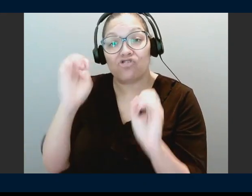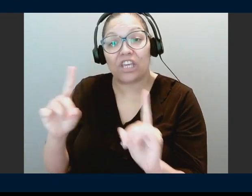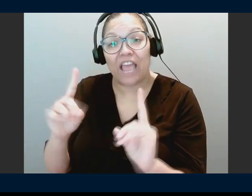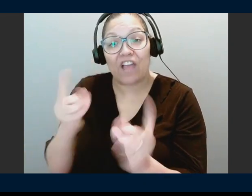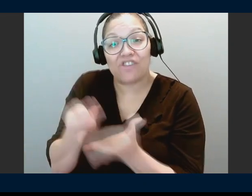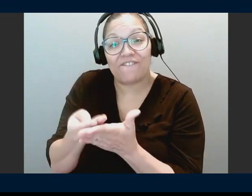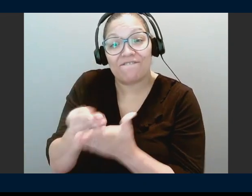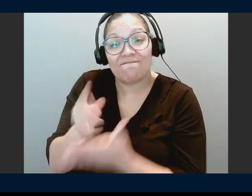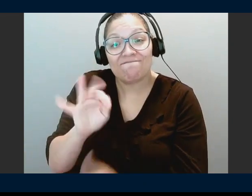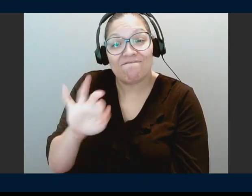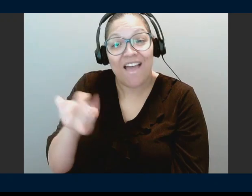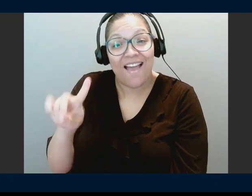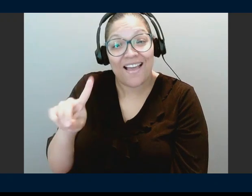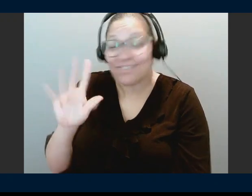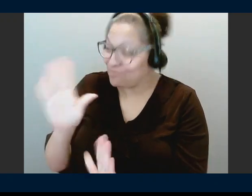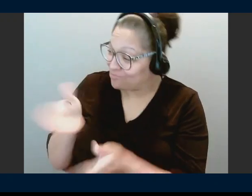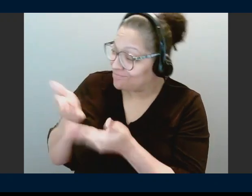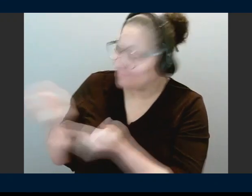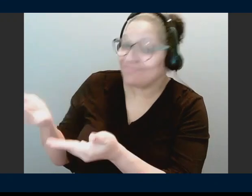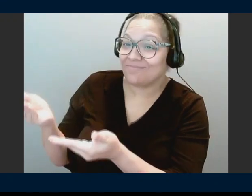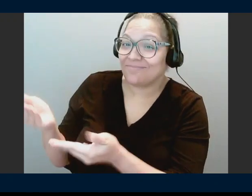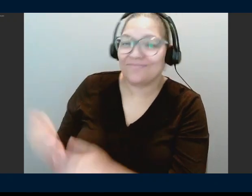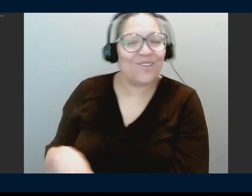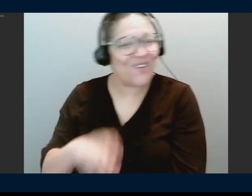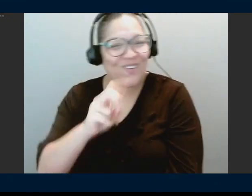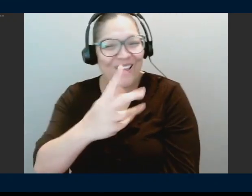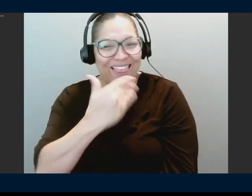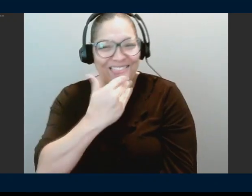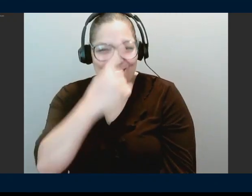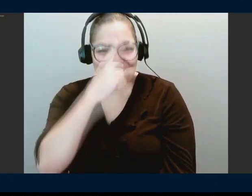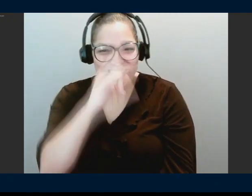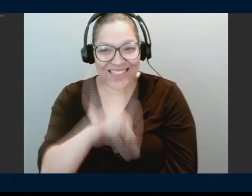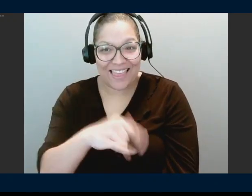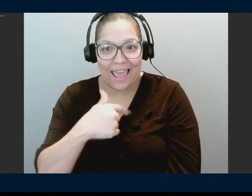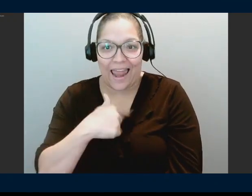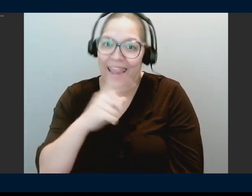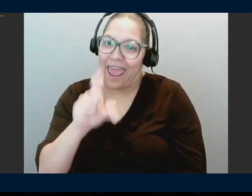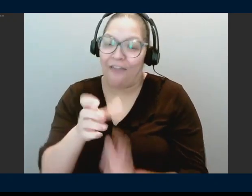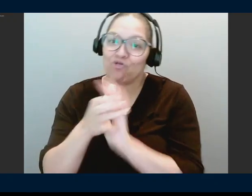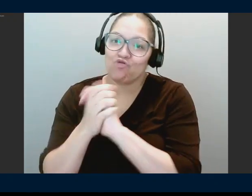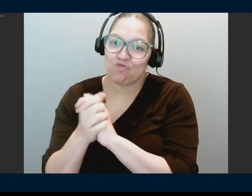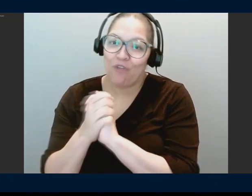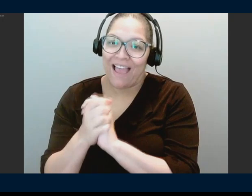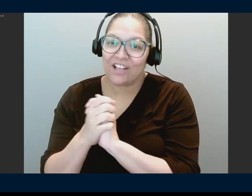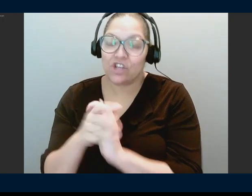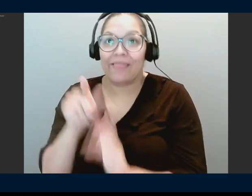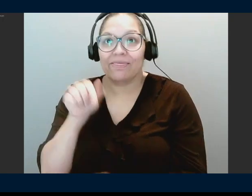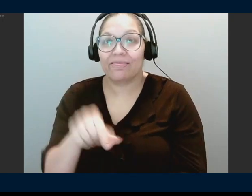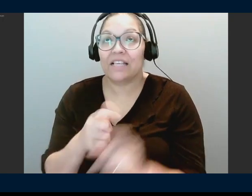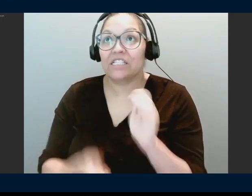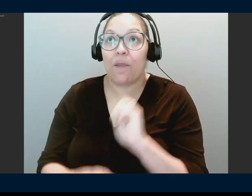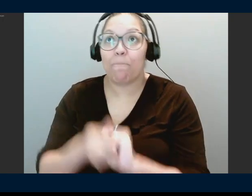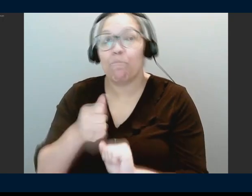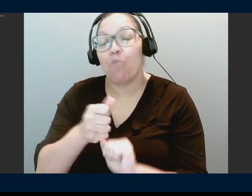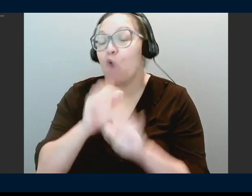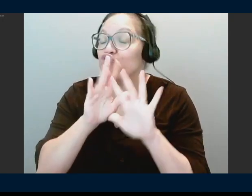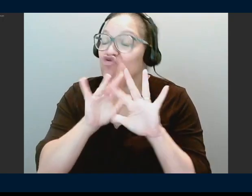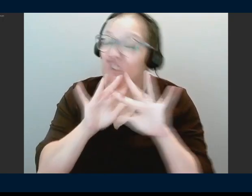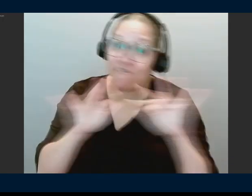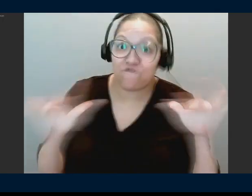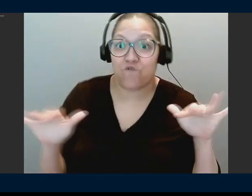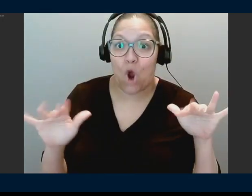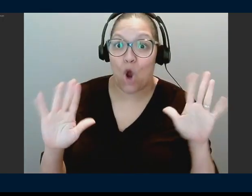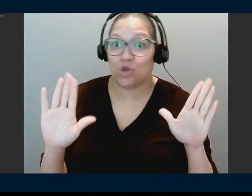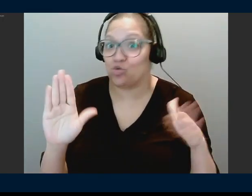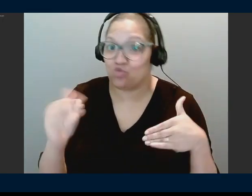it a go. Thank you for that, and I just have to congratulate. This is the most diverse room I've ever seen at a STEM